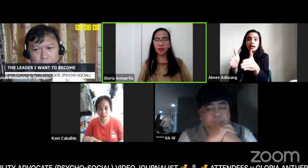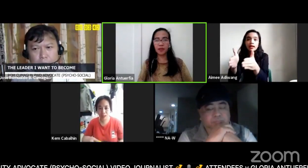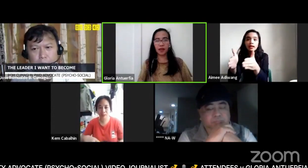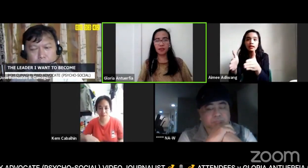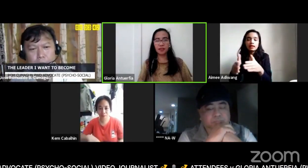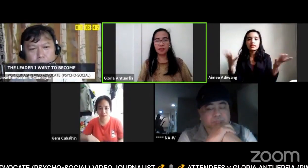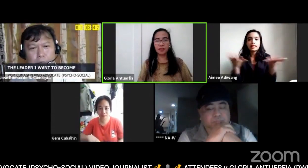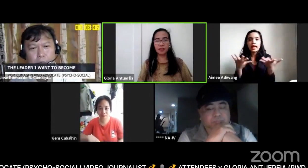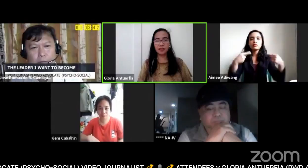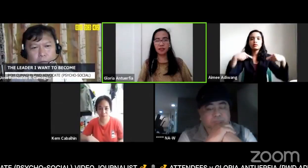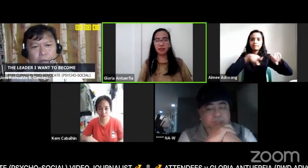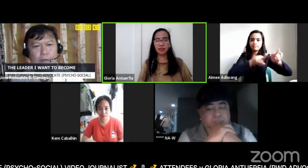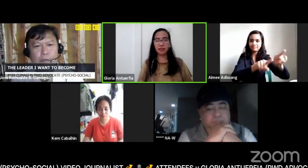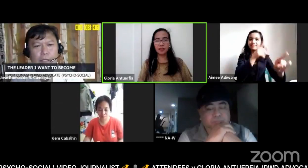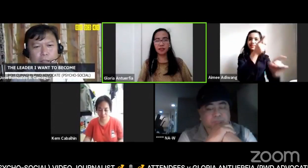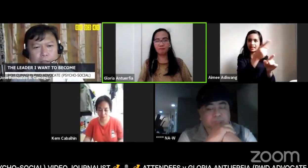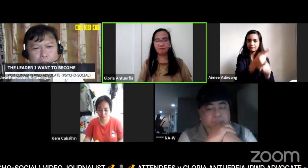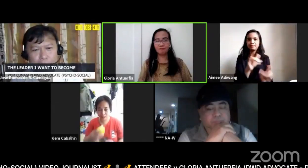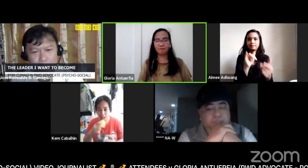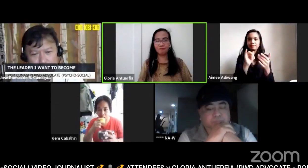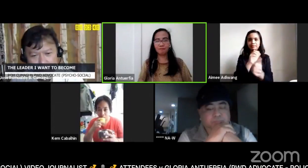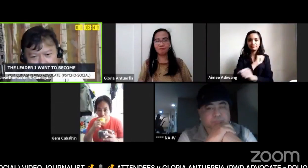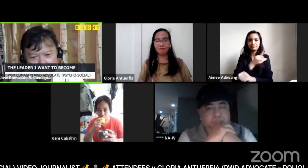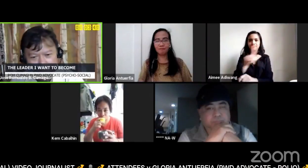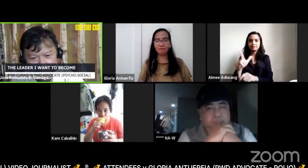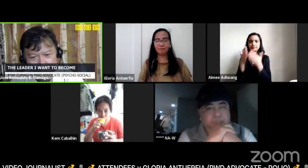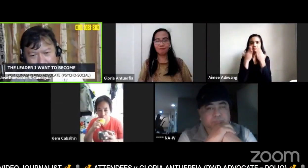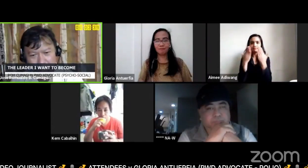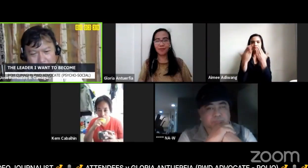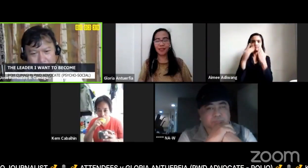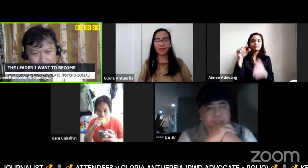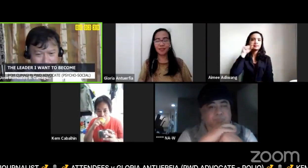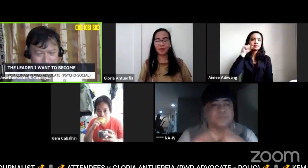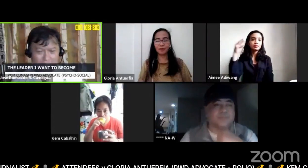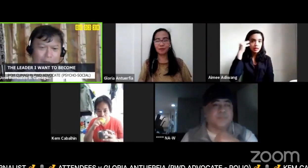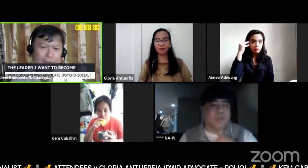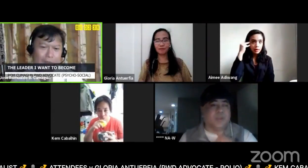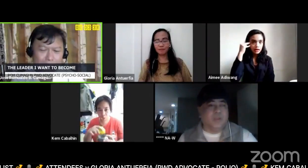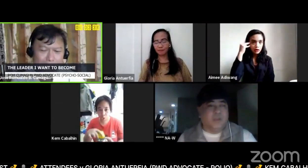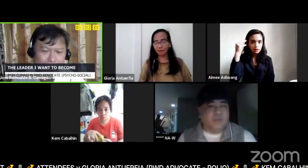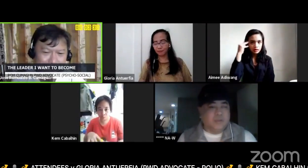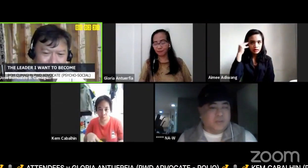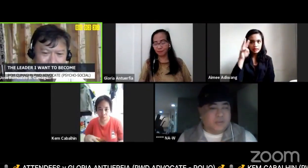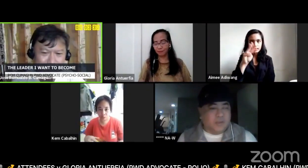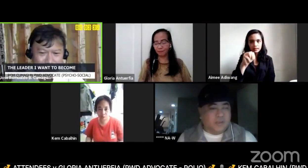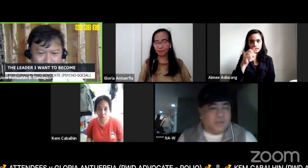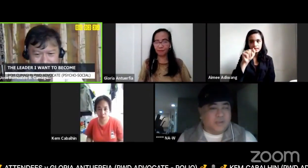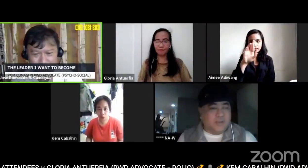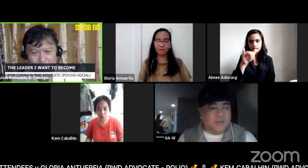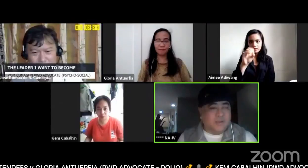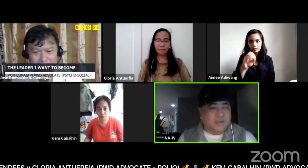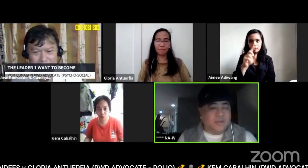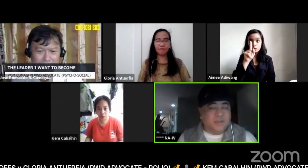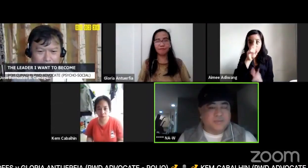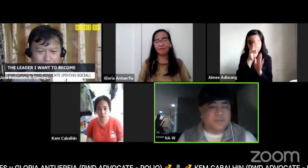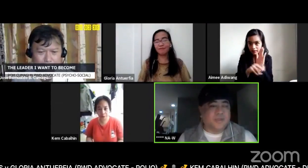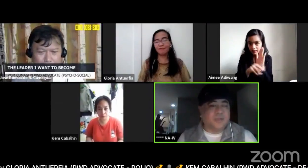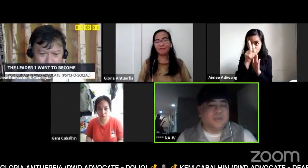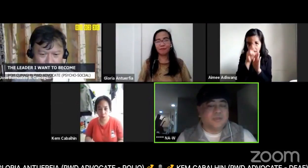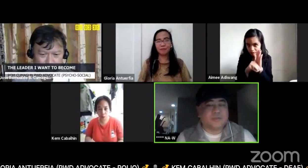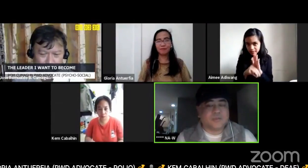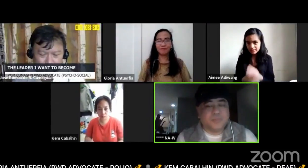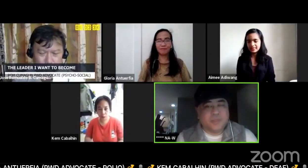the right track. So that's it. Okay, thank you, Glo. Mario, 1 minute. 1 minute final.